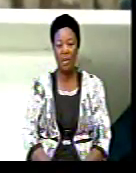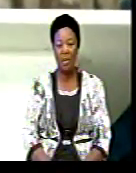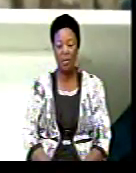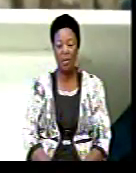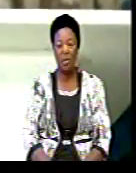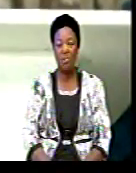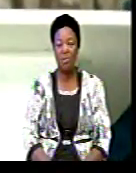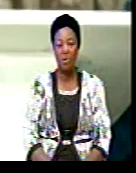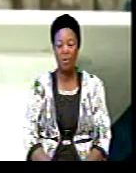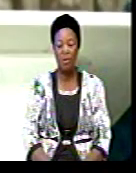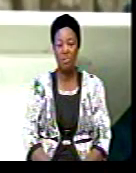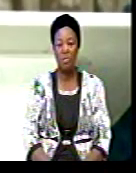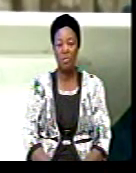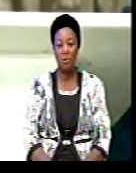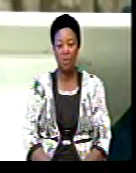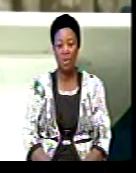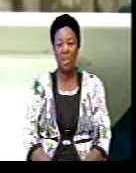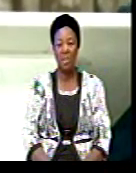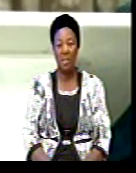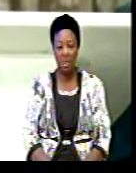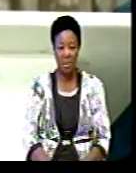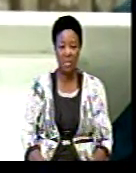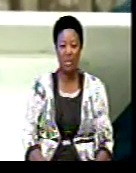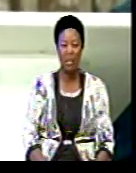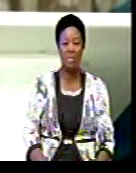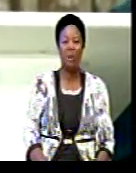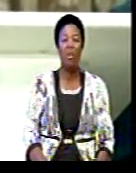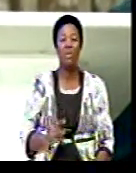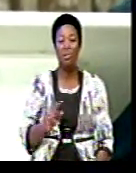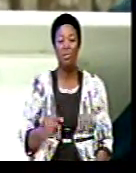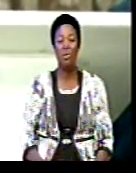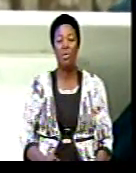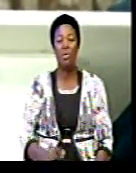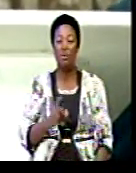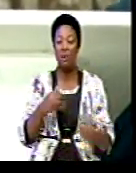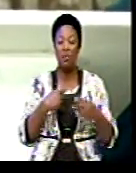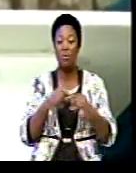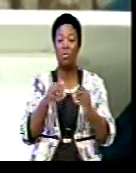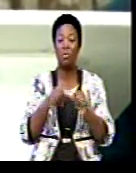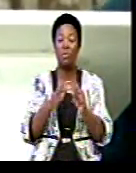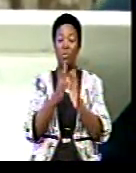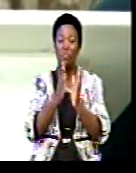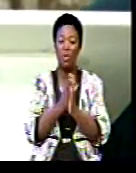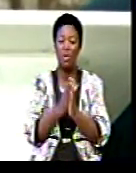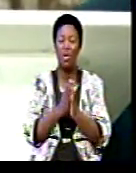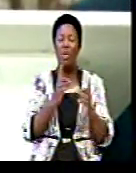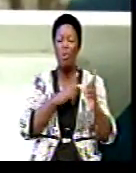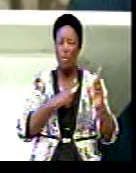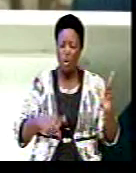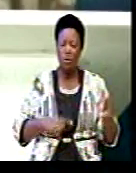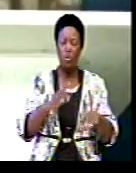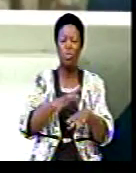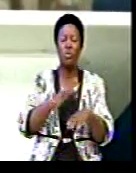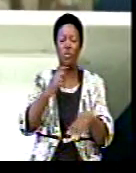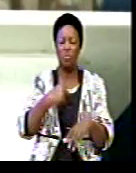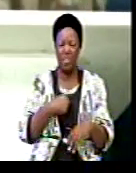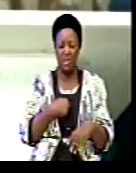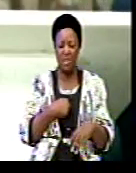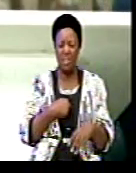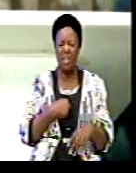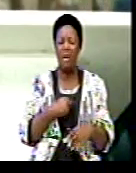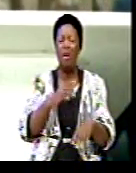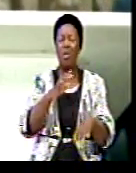Empty-handed. Not a single blessing to show. Divine touch for total freedom. Lord, I will not let you